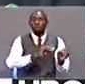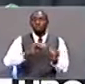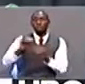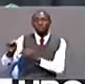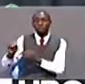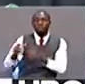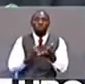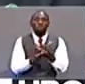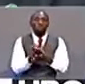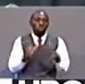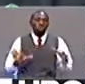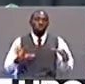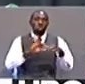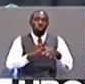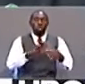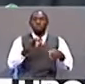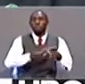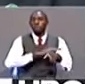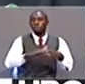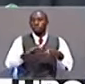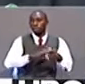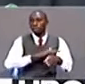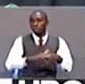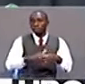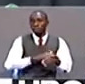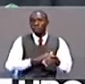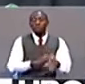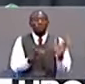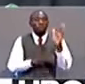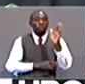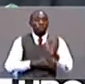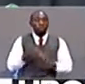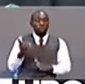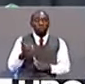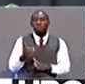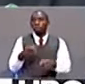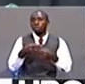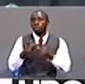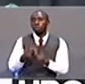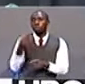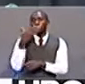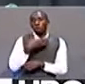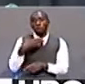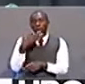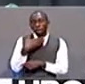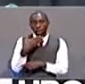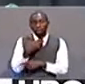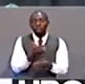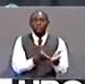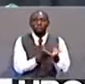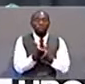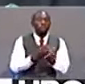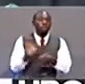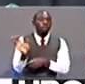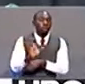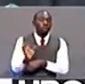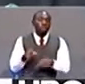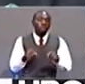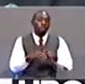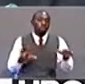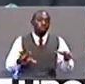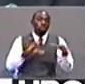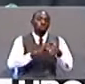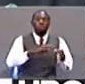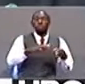joint venturing. With the involvement of the world-class oil service companies and the expected joint venture